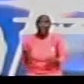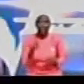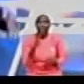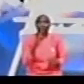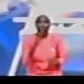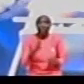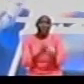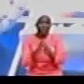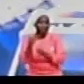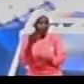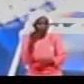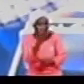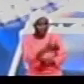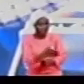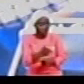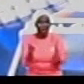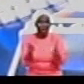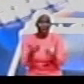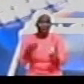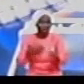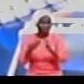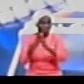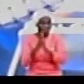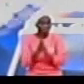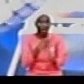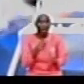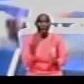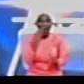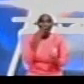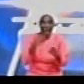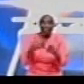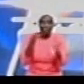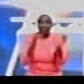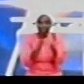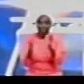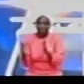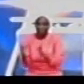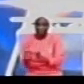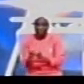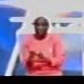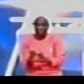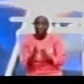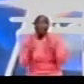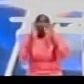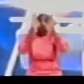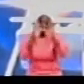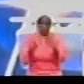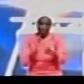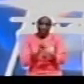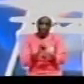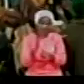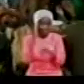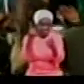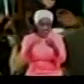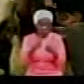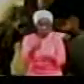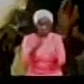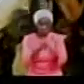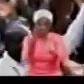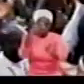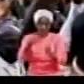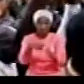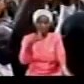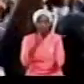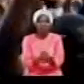away there, as we pray and mention the name of Jesus, wonders will come to you in Jesus'